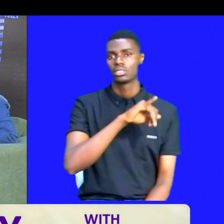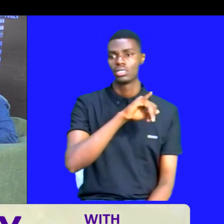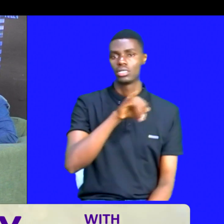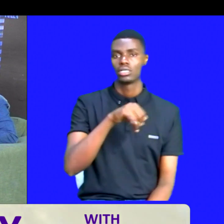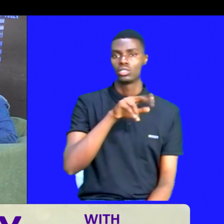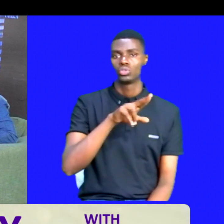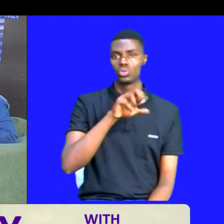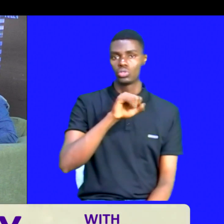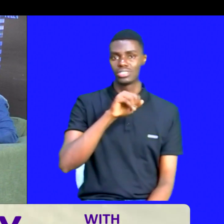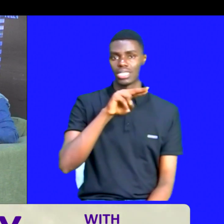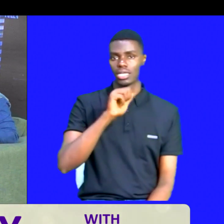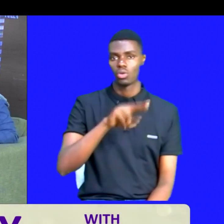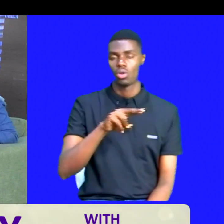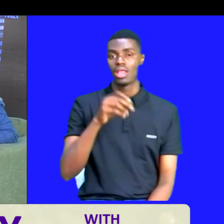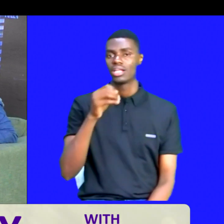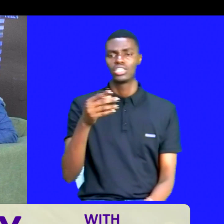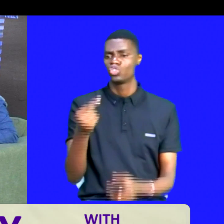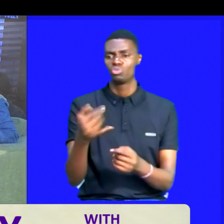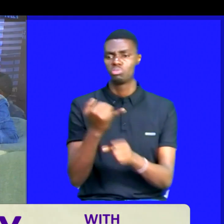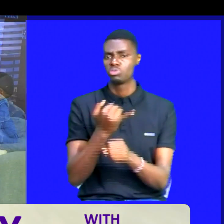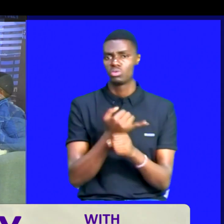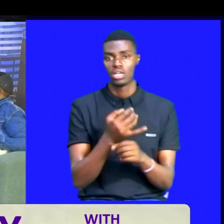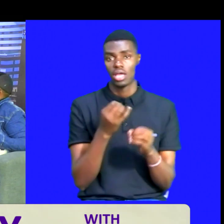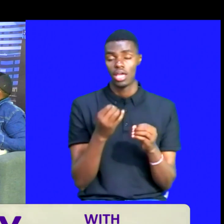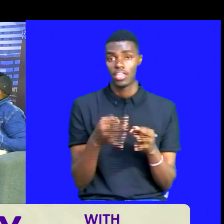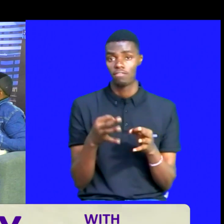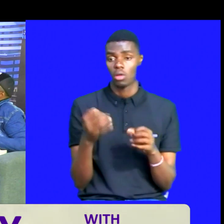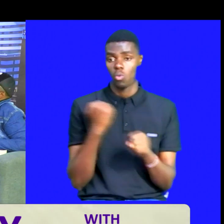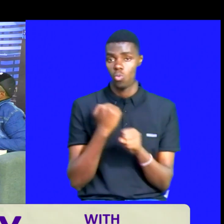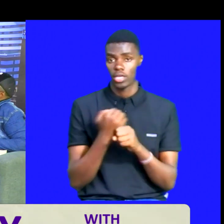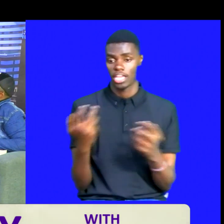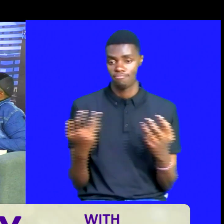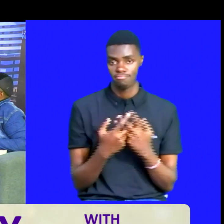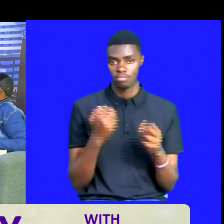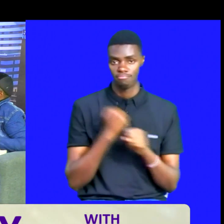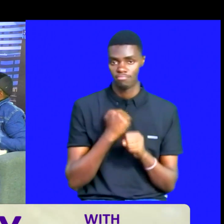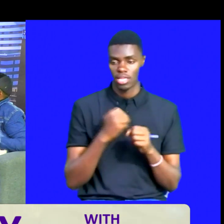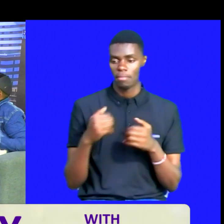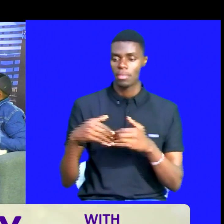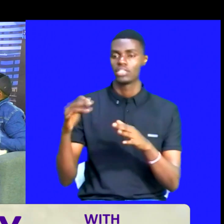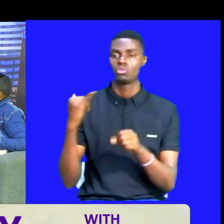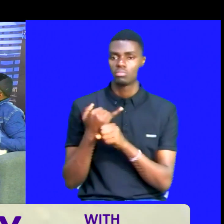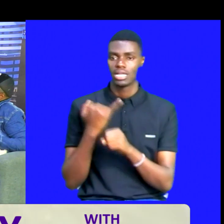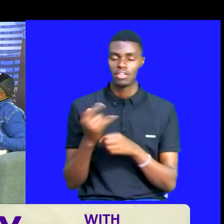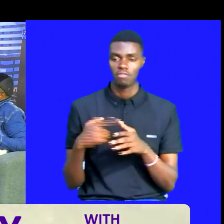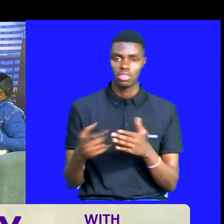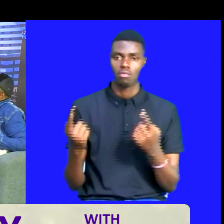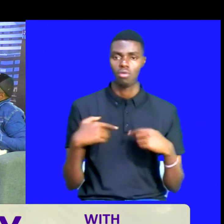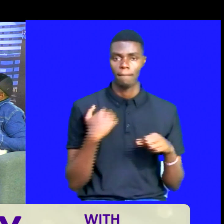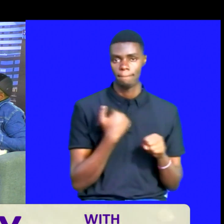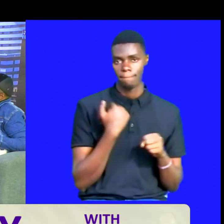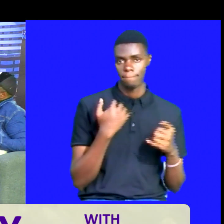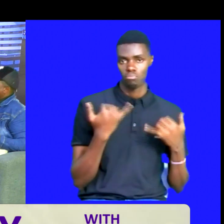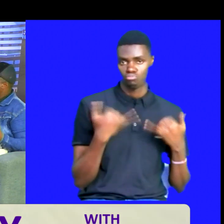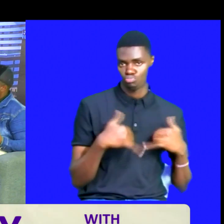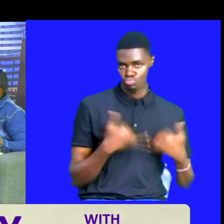like doing their menial jobs. Right. So if it comes to working together and make sure that they perform, then they have to leave their jobs and work. So we are even requesting